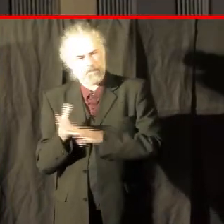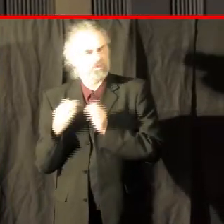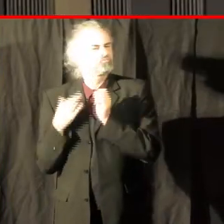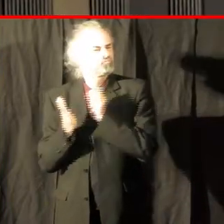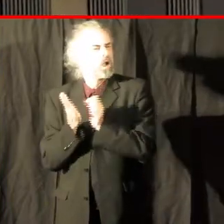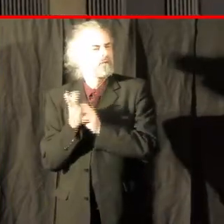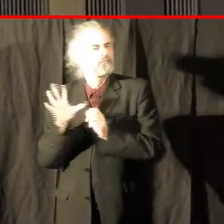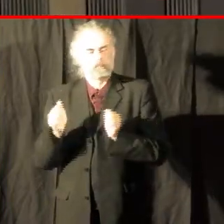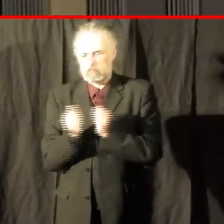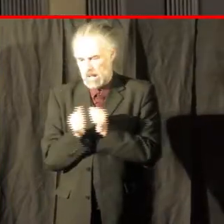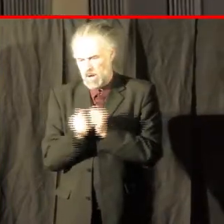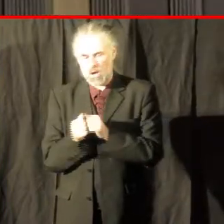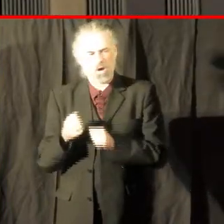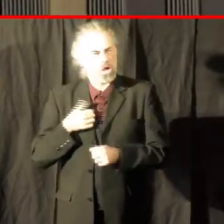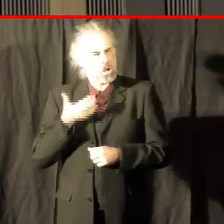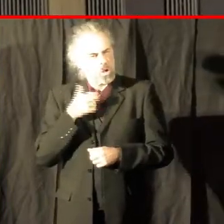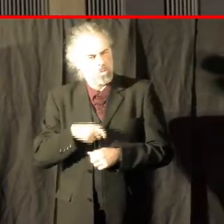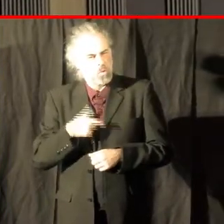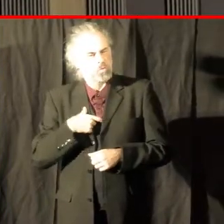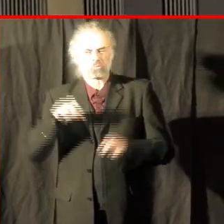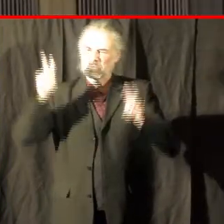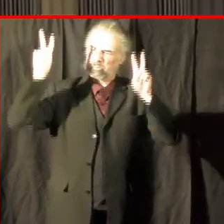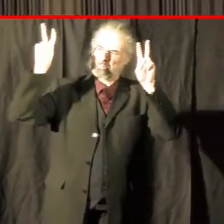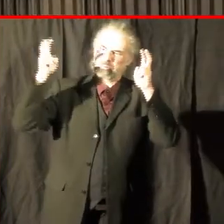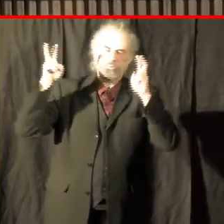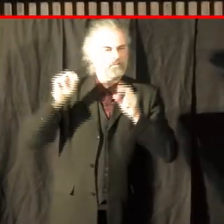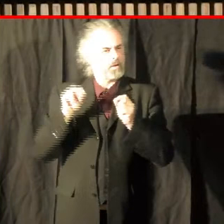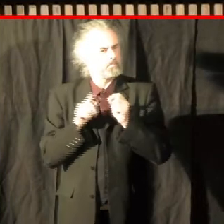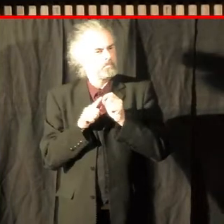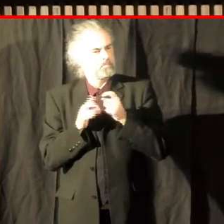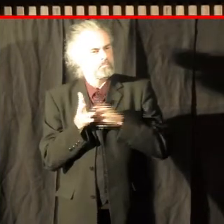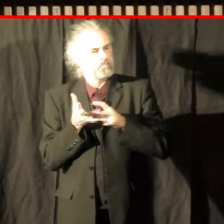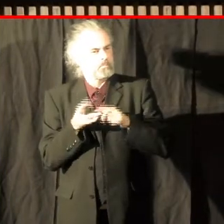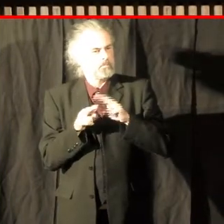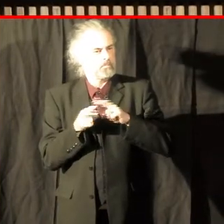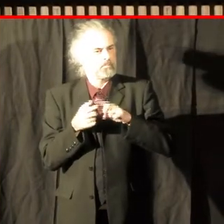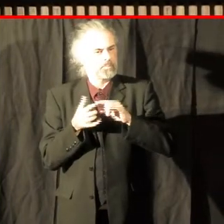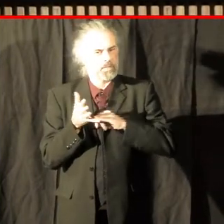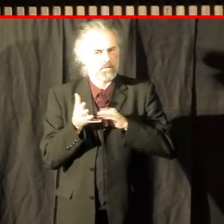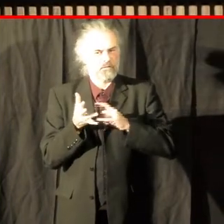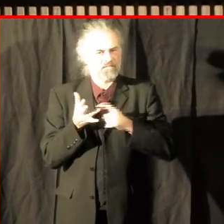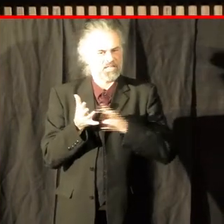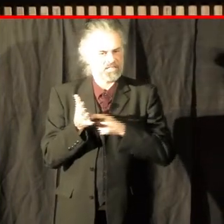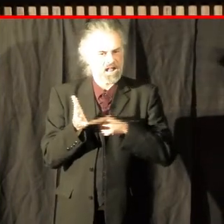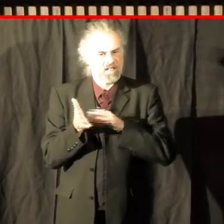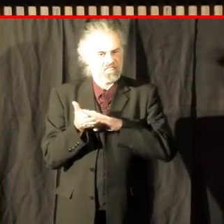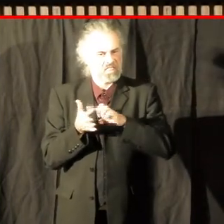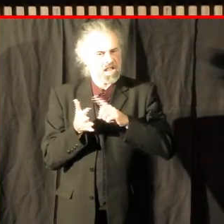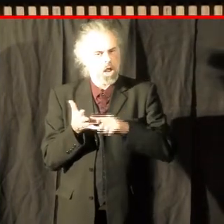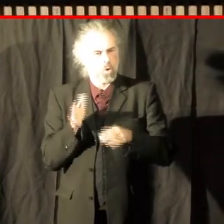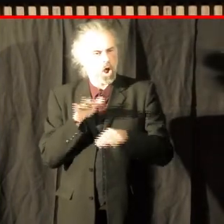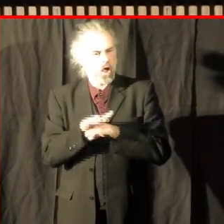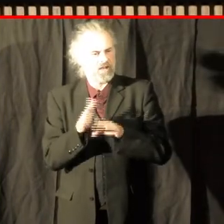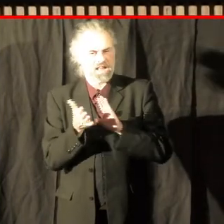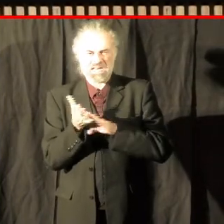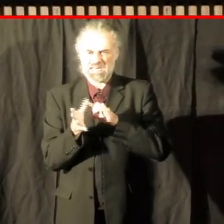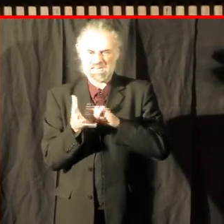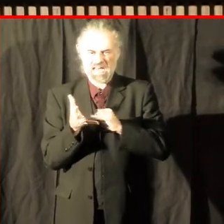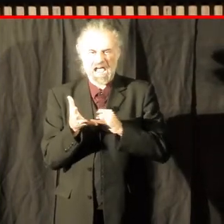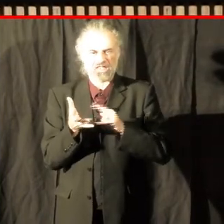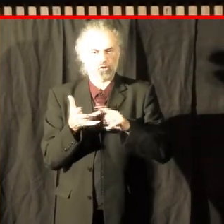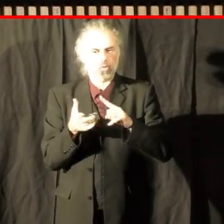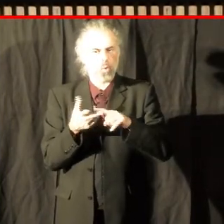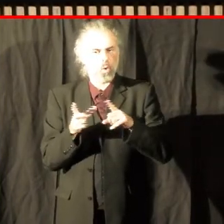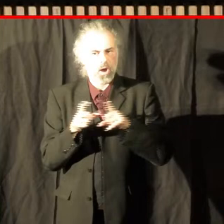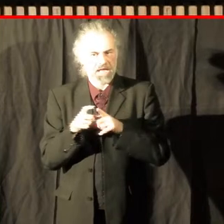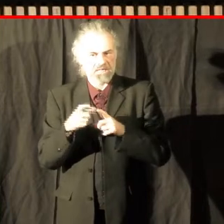I just wanted to get a quote from Professor Theo about that nastoid discovery release you just sent out. Oh, yes. I'm